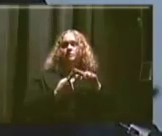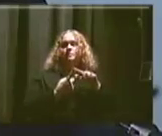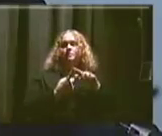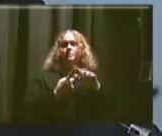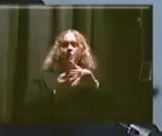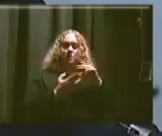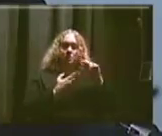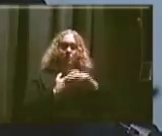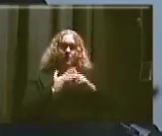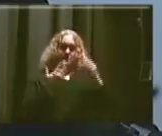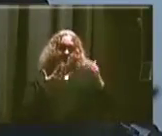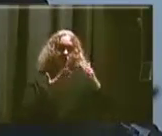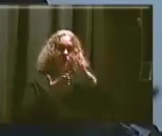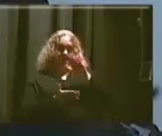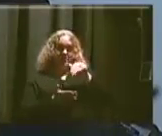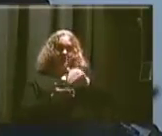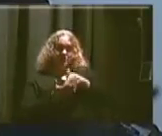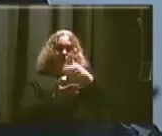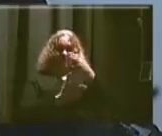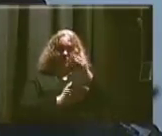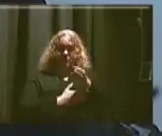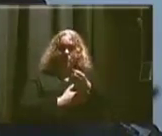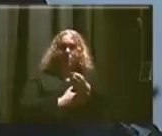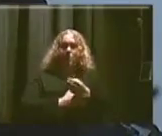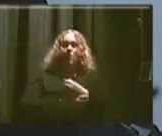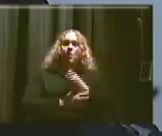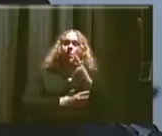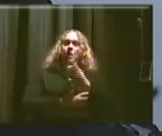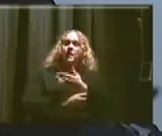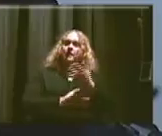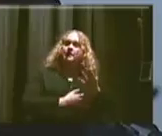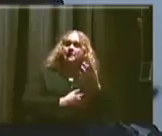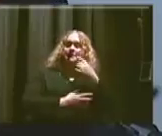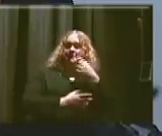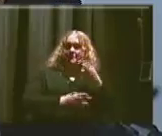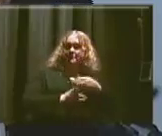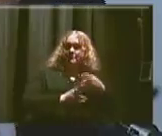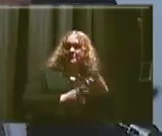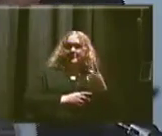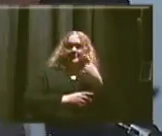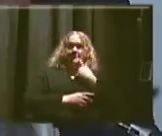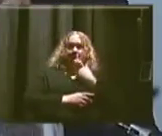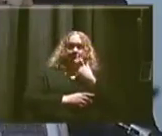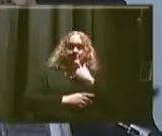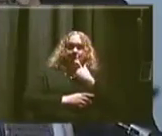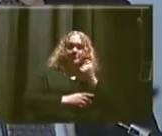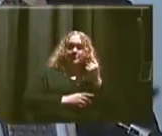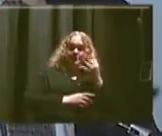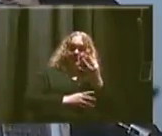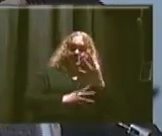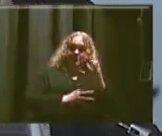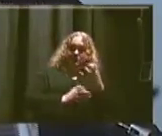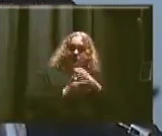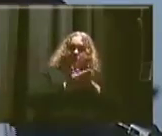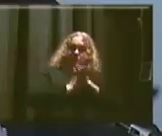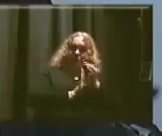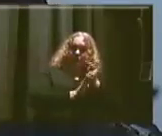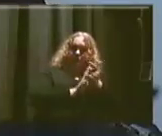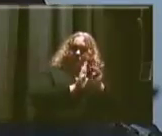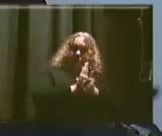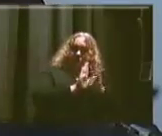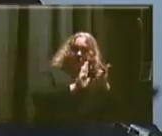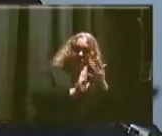talk about the programs here at Central High School. And one of the things that he said was that if you want to be a lawyer,